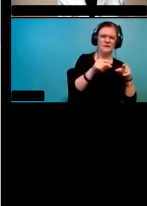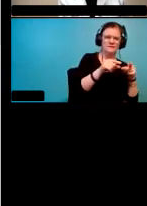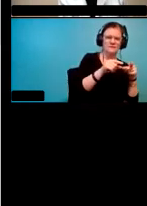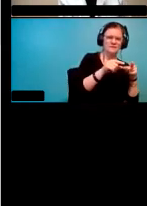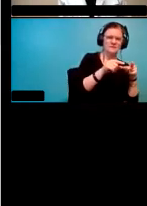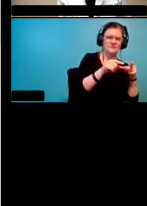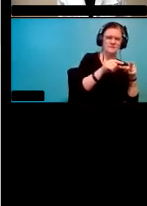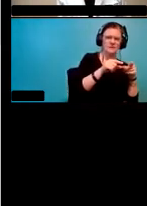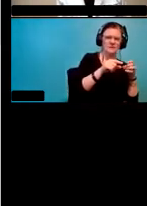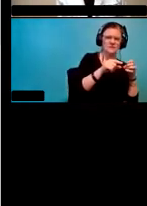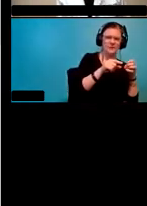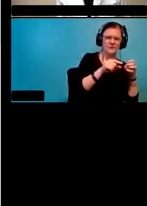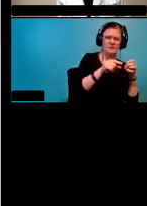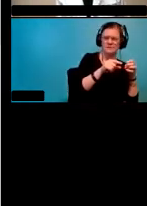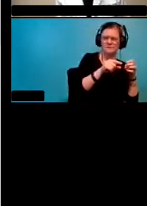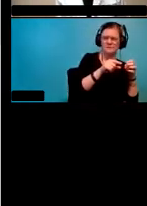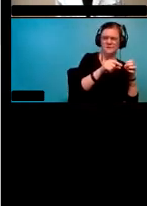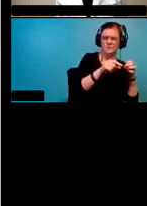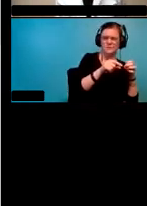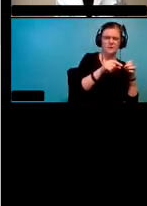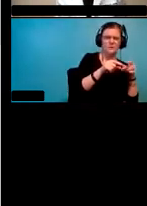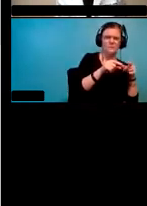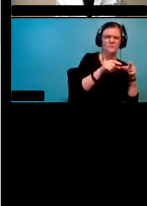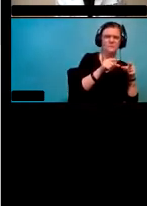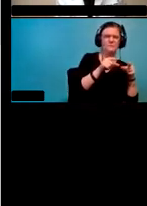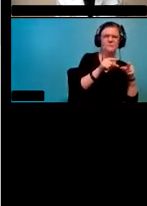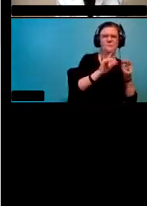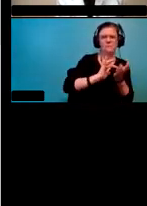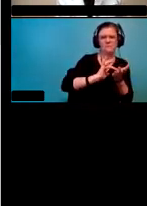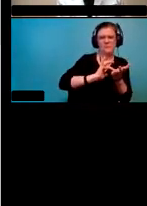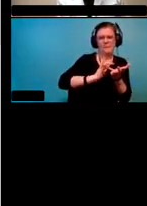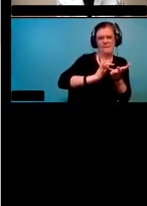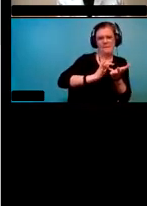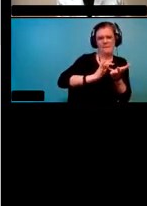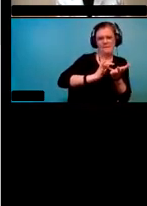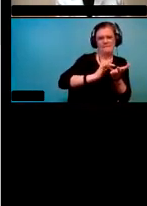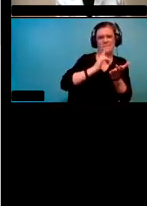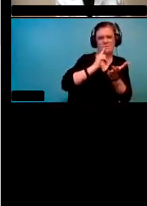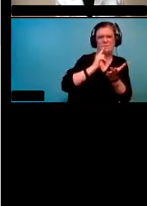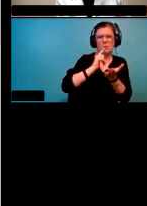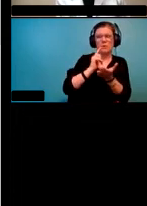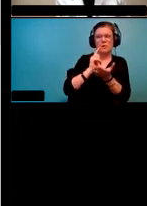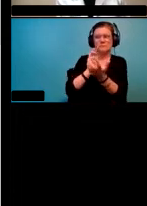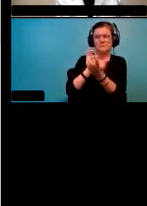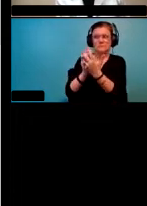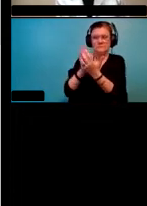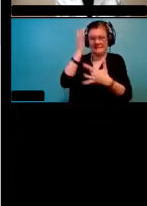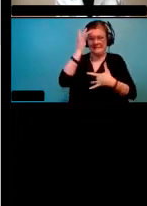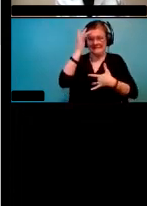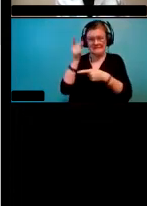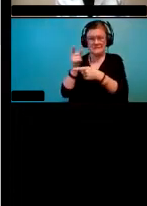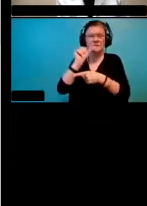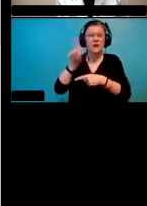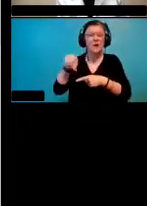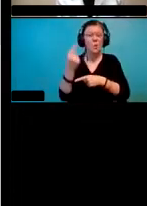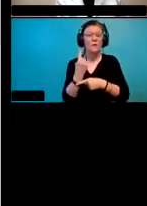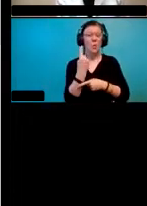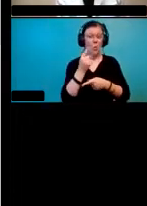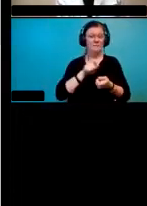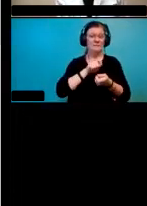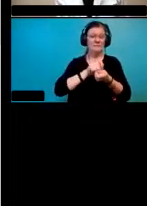cover, that there are a lot of medications for treating Parkinson's disease, not just one